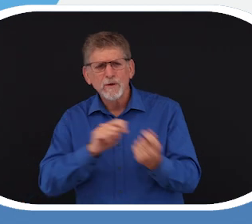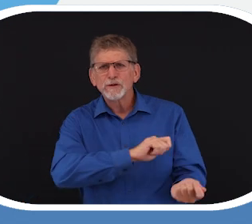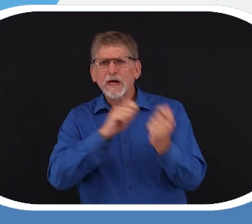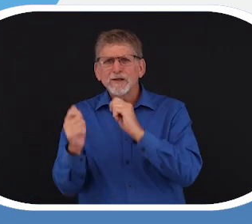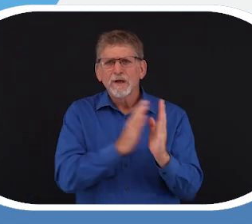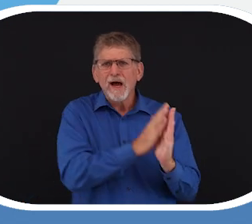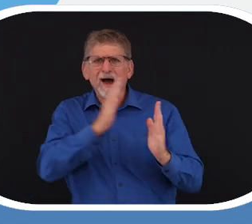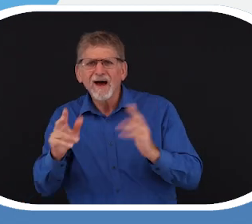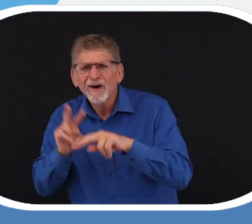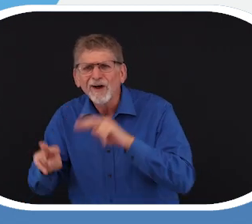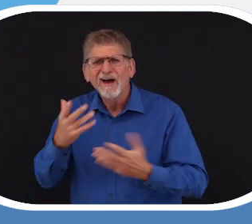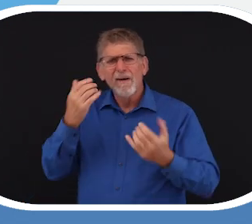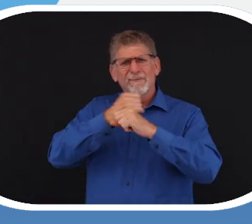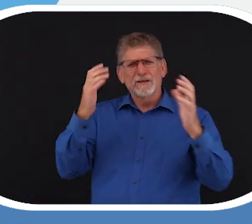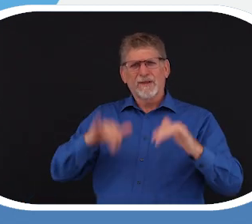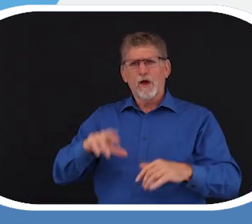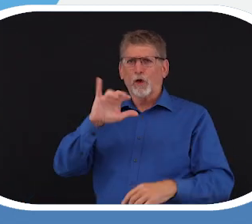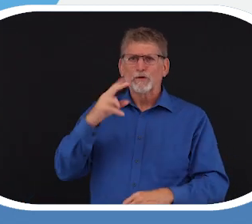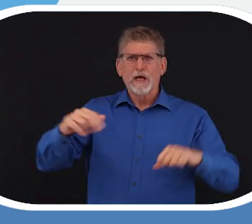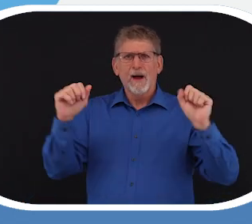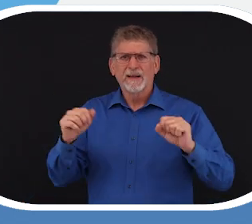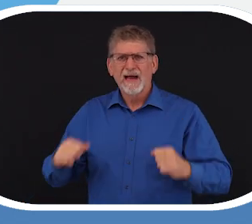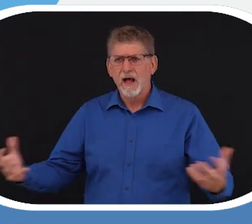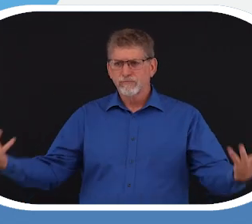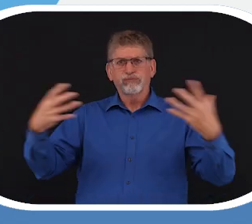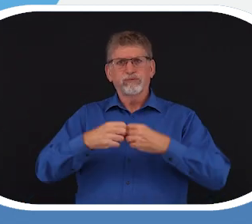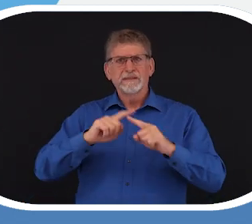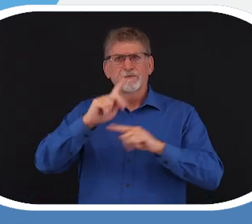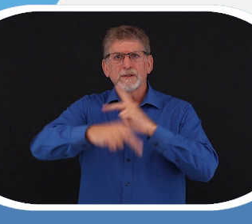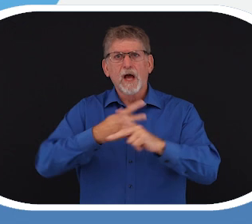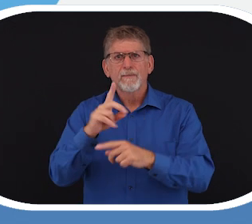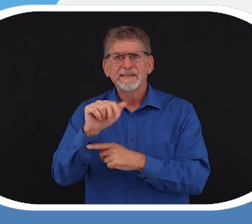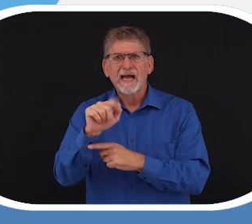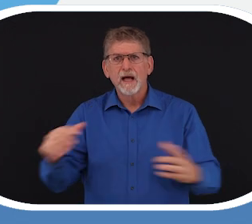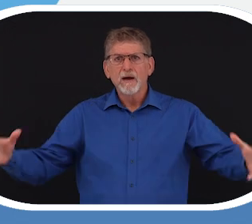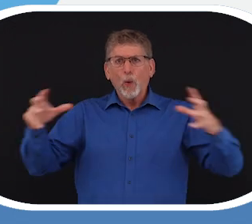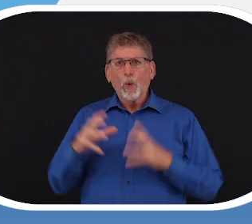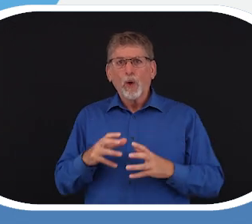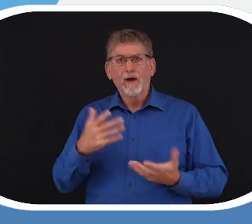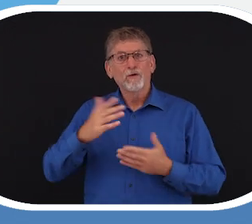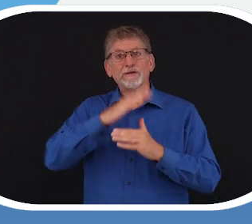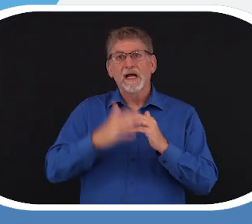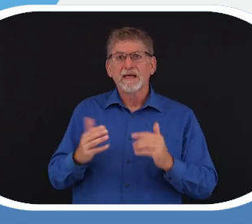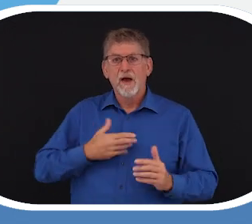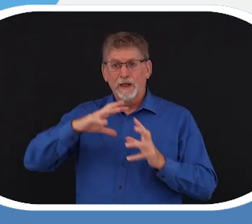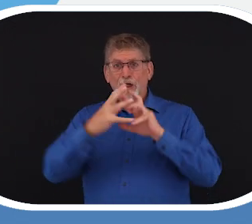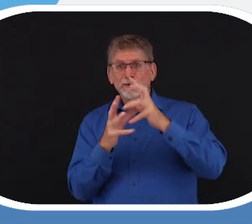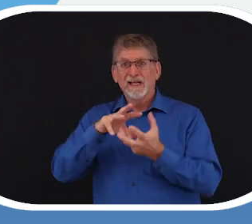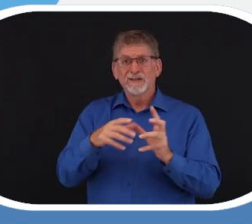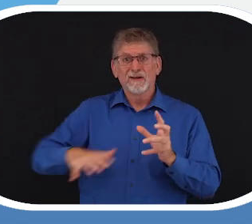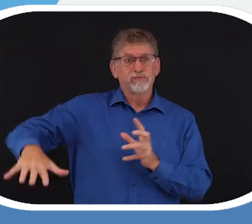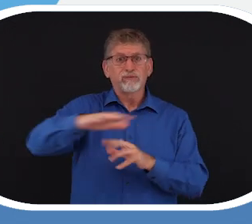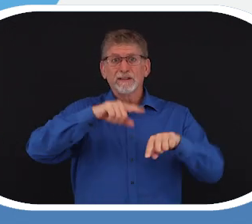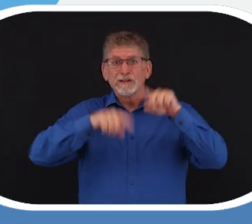be able to combine those types of data together. And as a result of our intentionality around diversity, equity, and inclusion, we